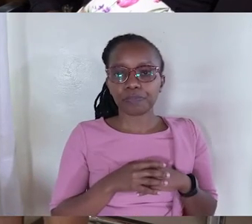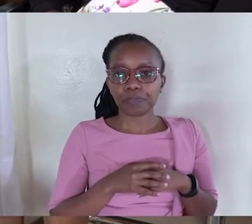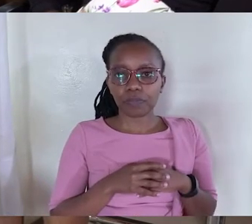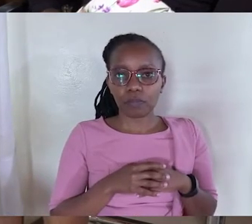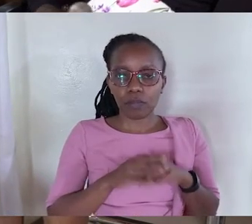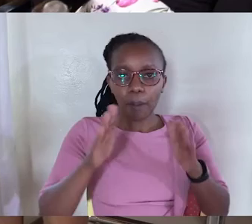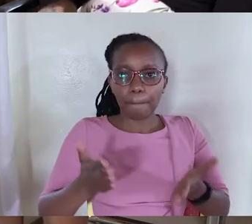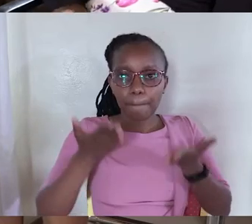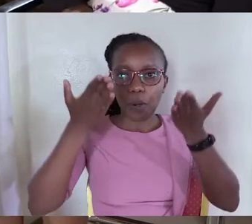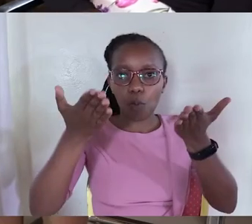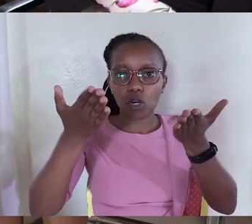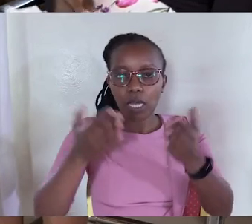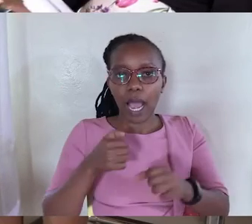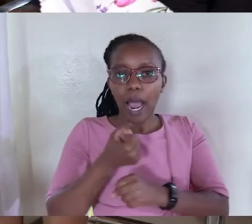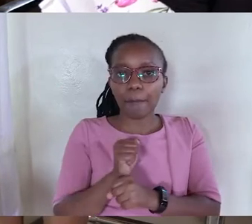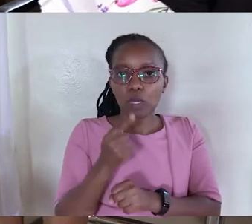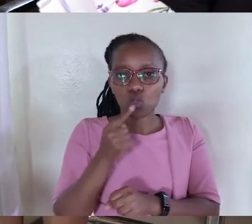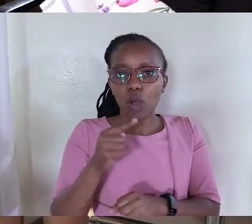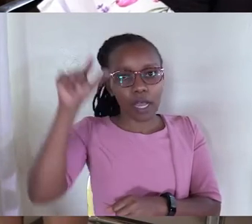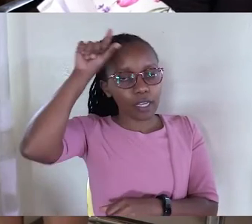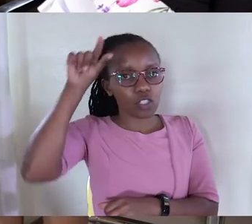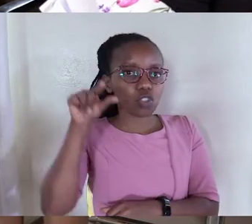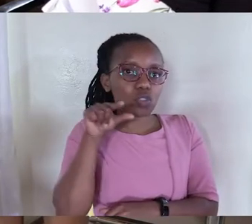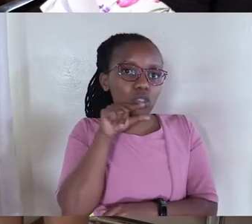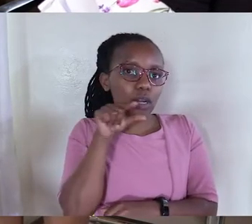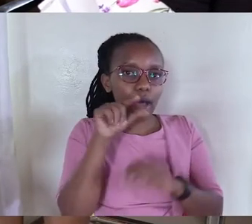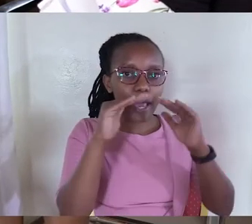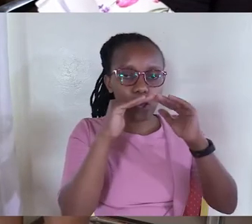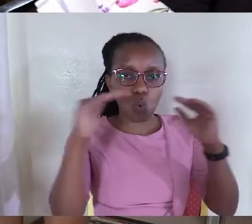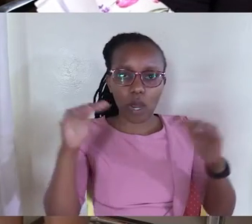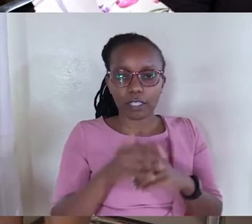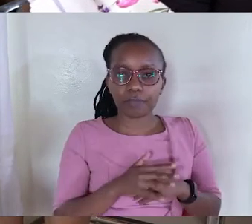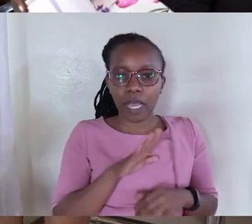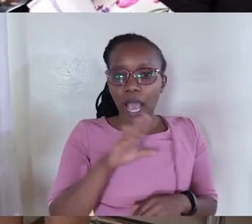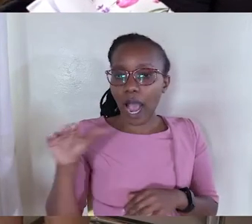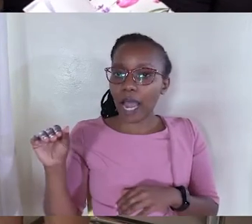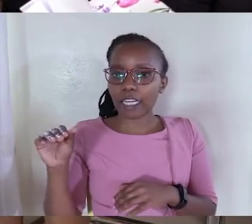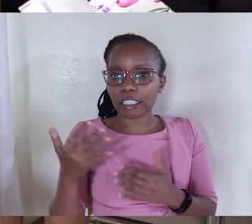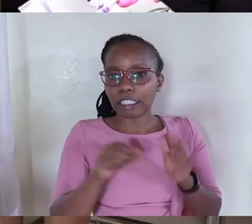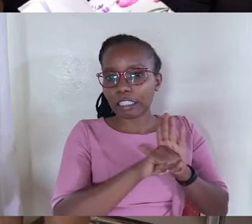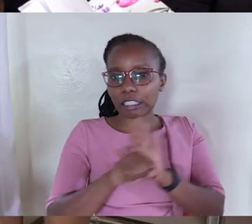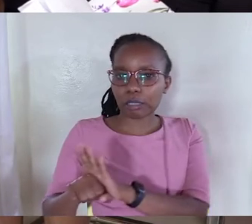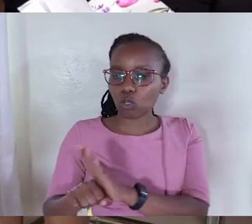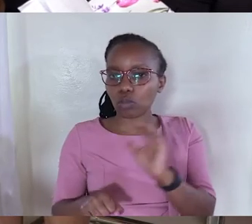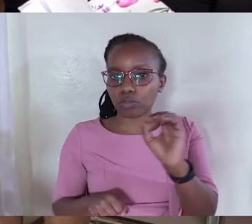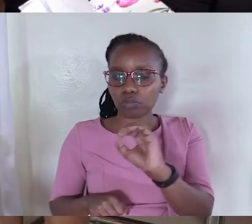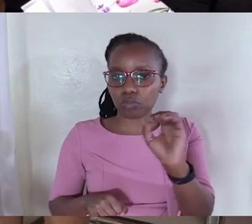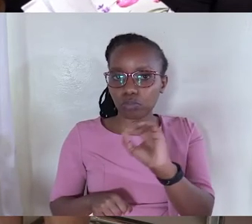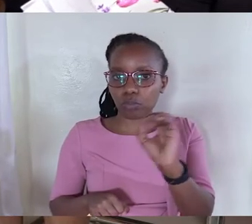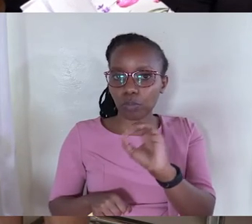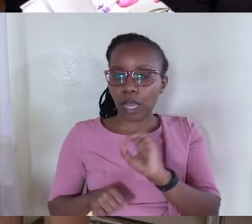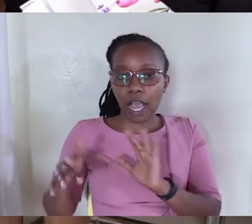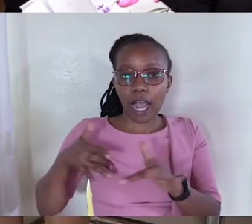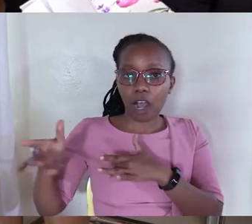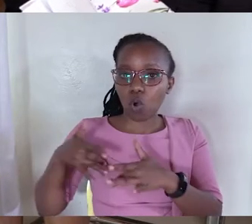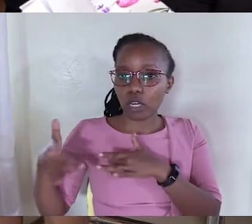is to promote and ensure gender equality and non-discrimination as according